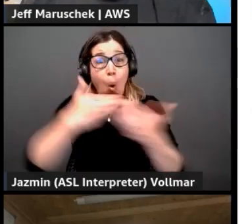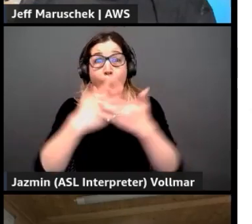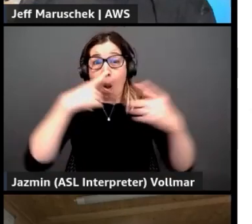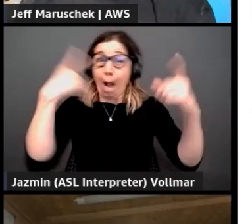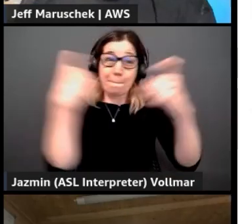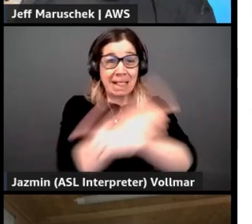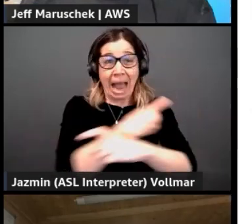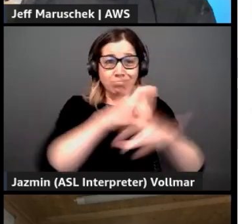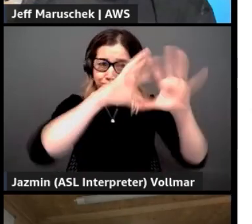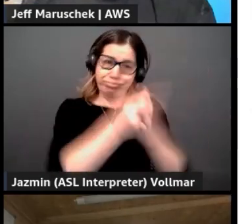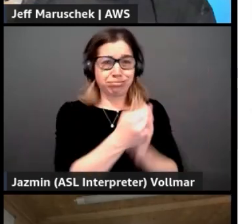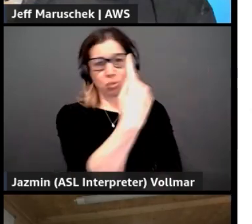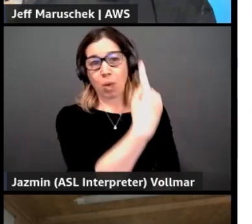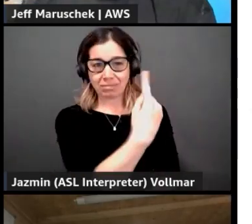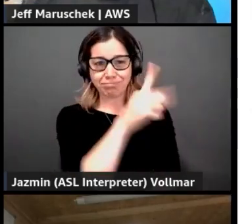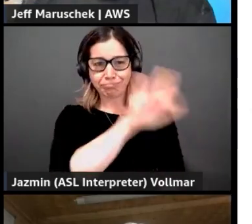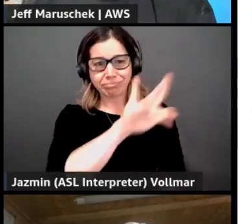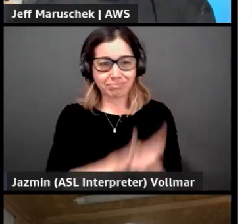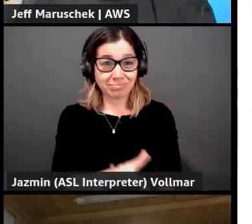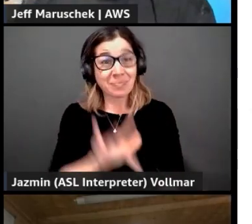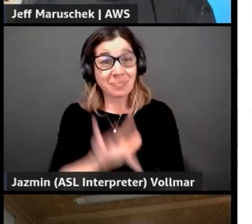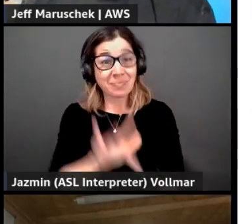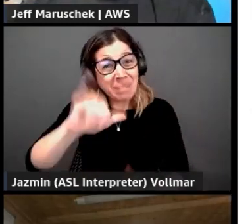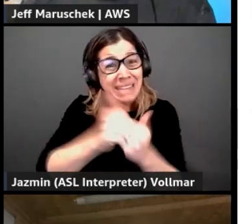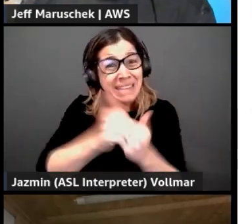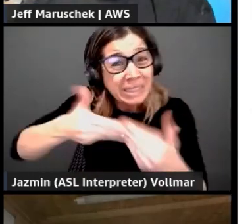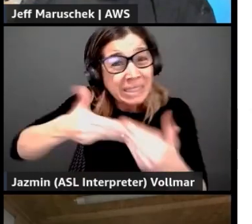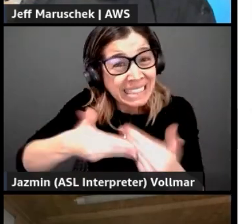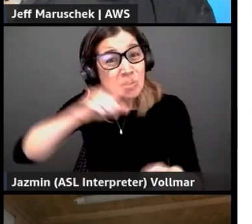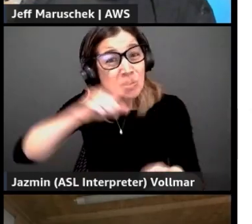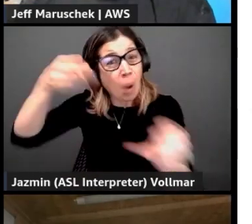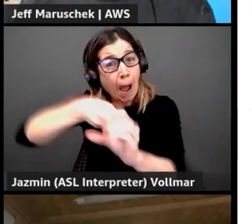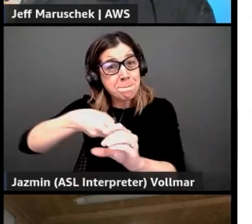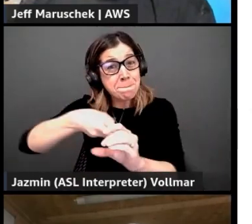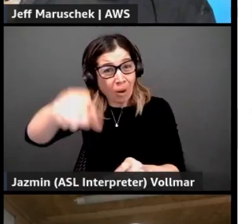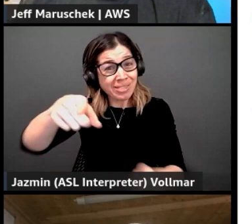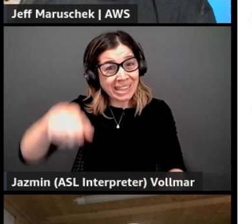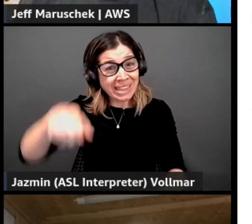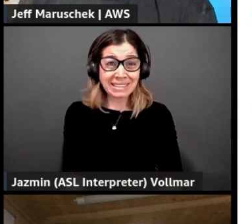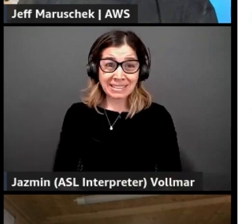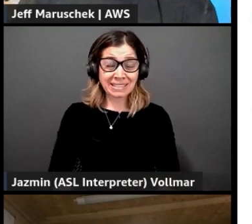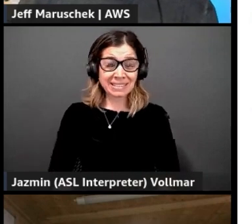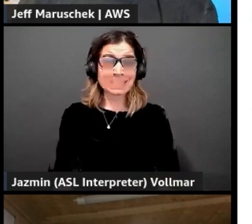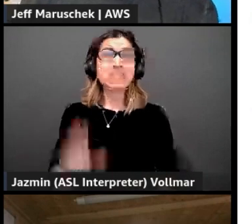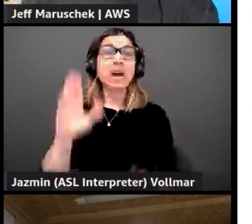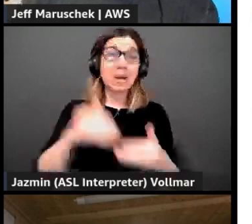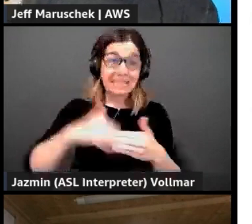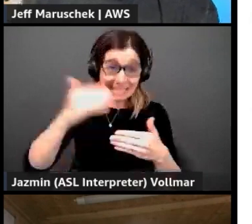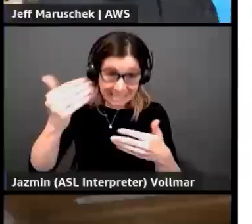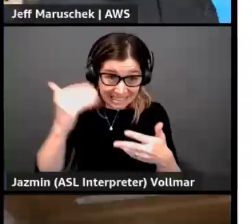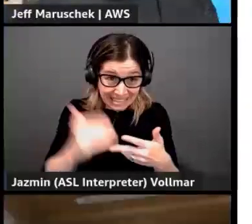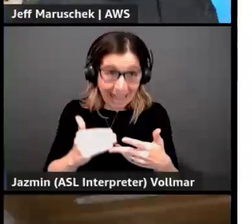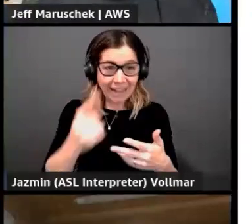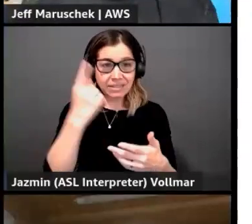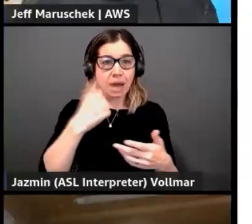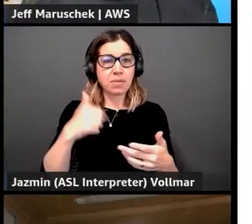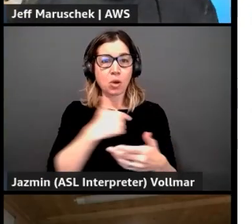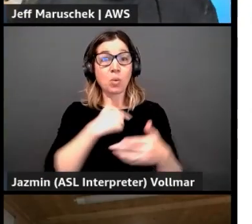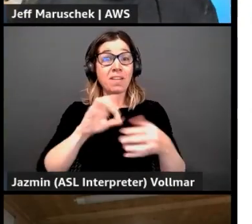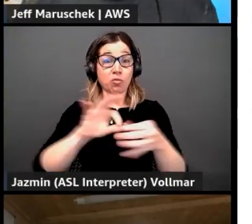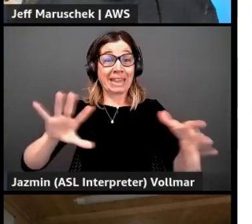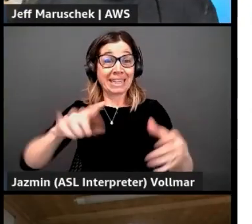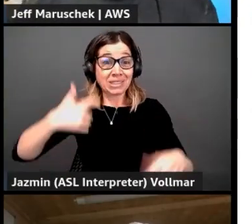And that's how easy really it is to onboard to this. Okay. So next up, and this is something we've released recently, is